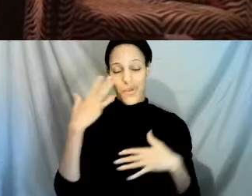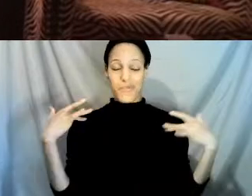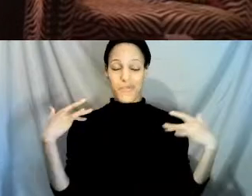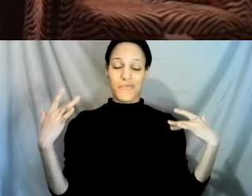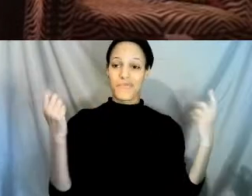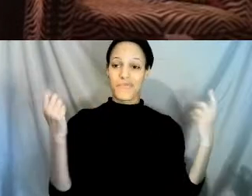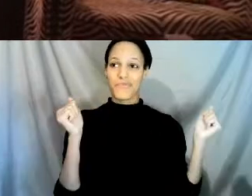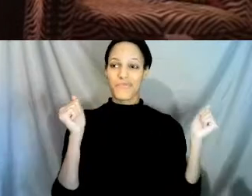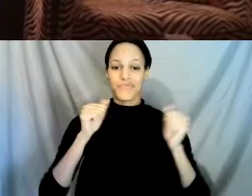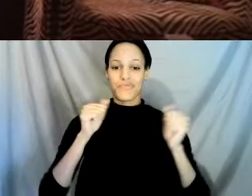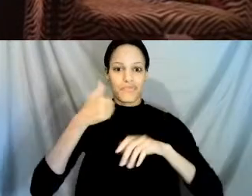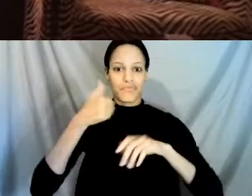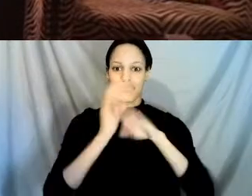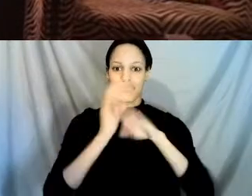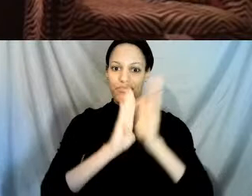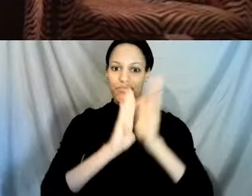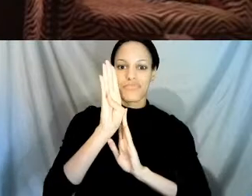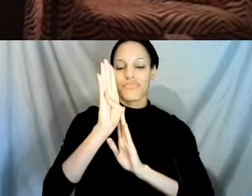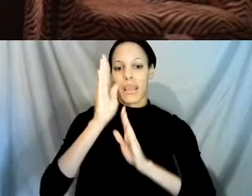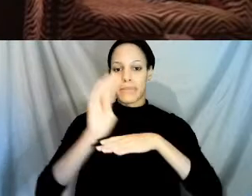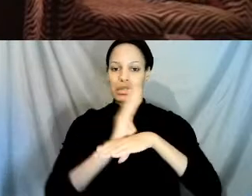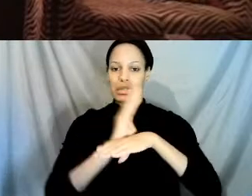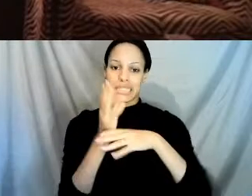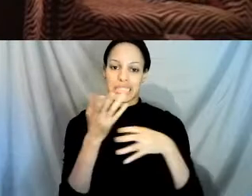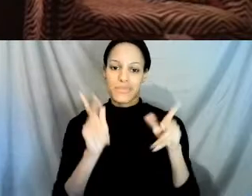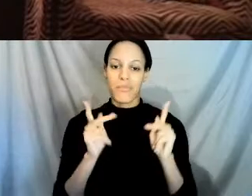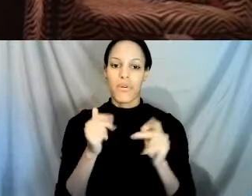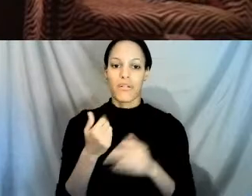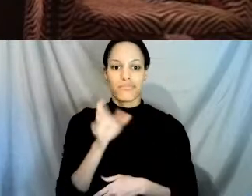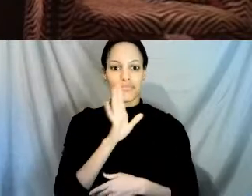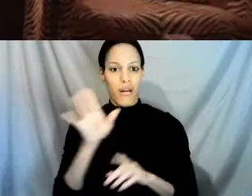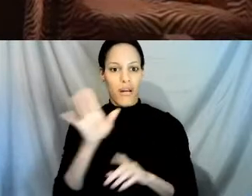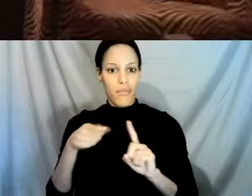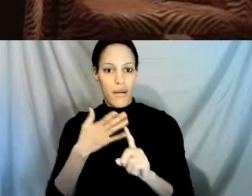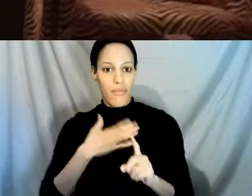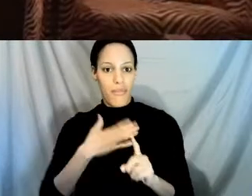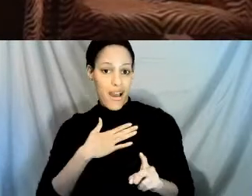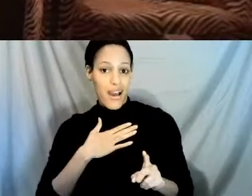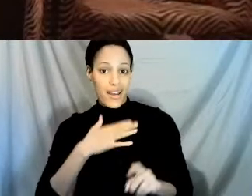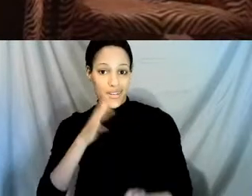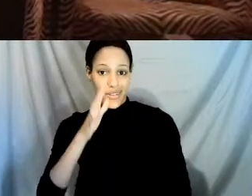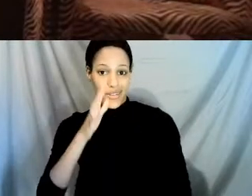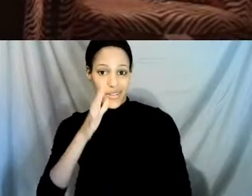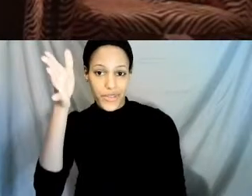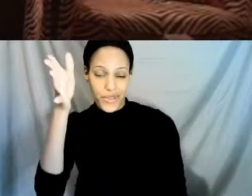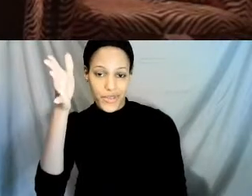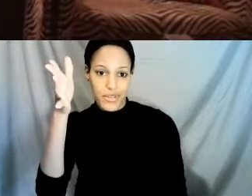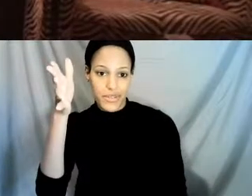Okay, we're talking about my grandfather, who was one of the only